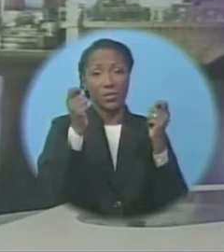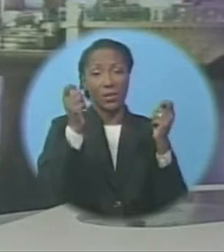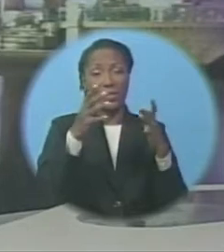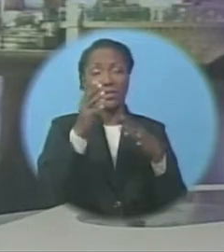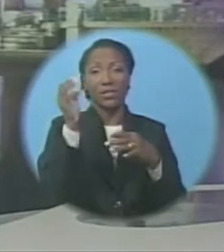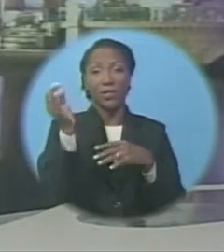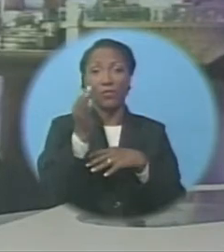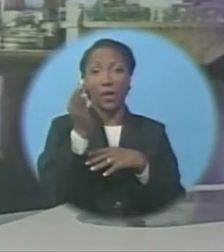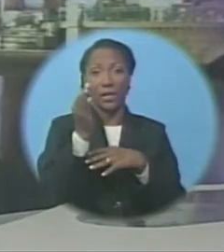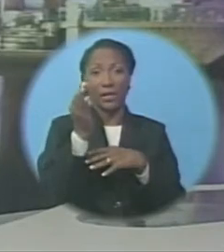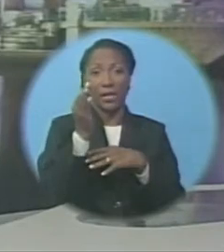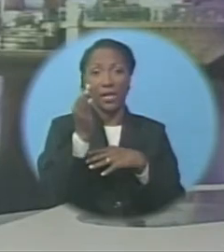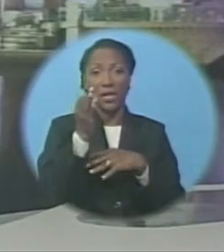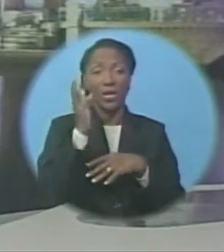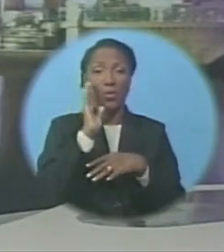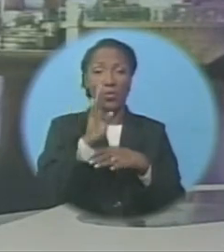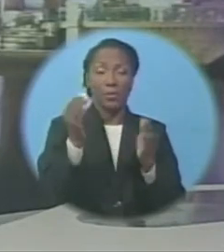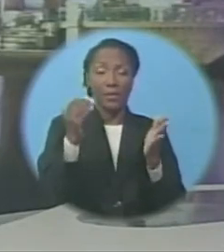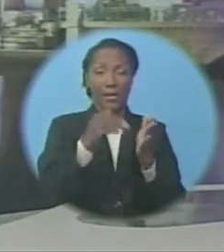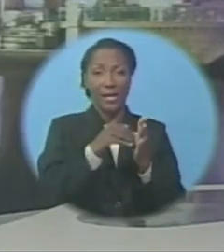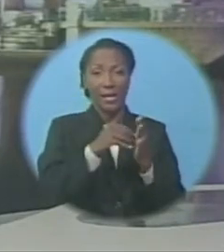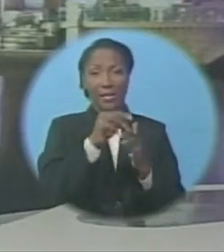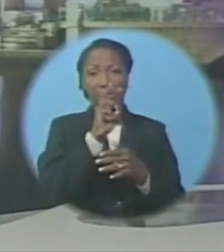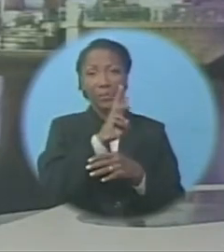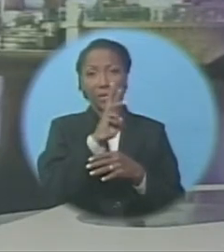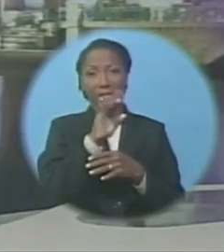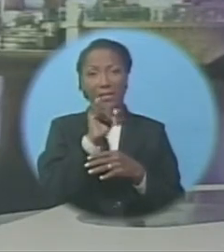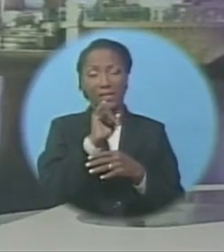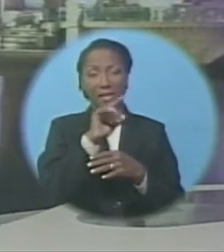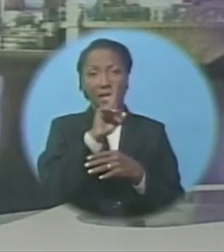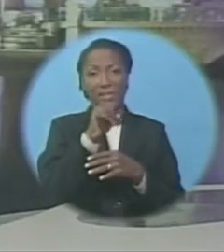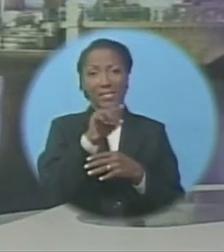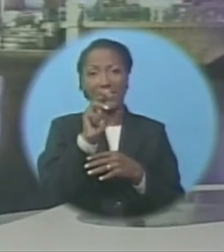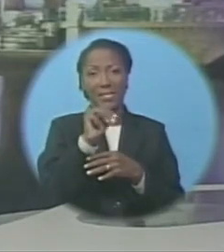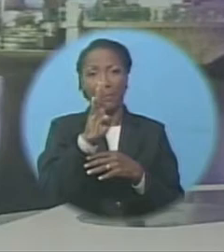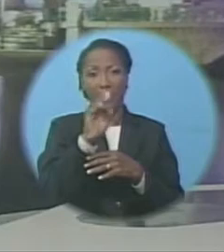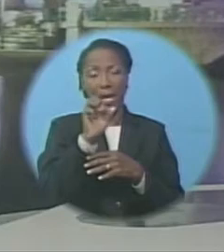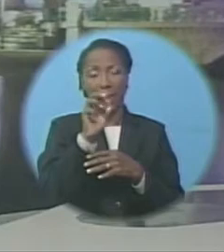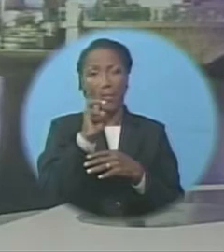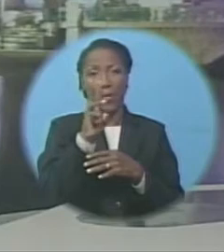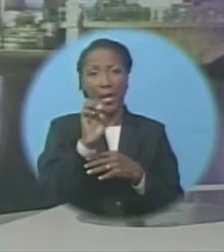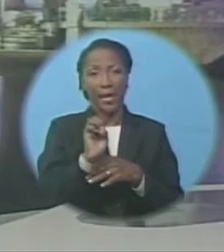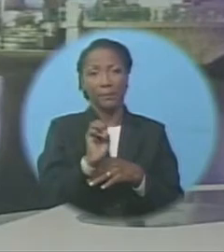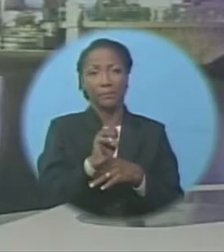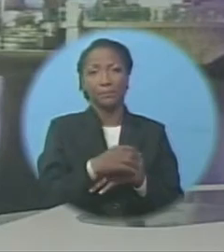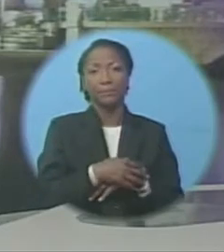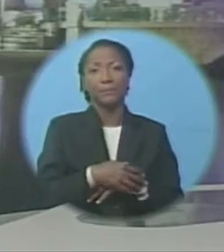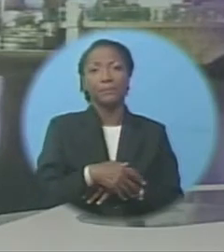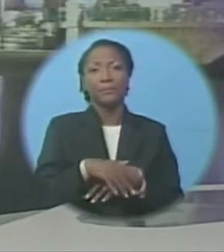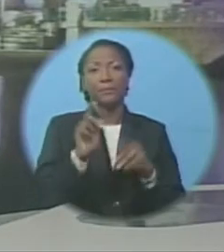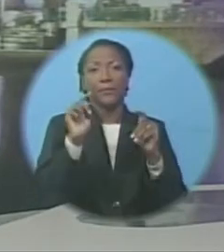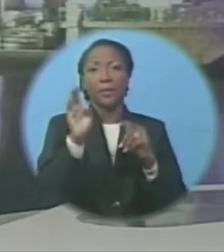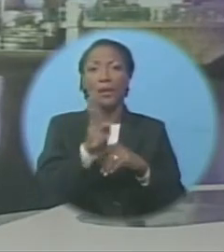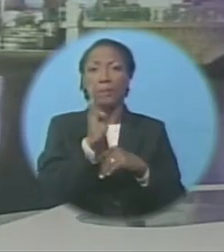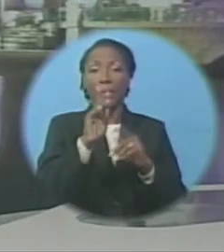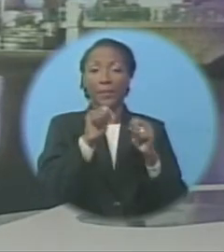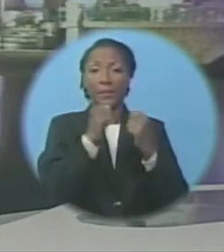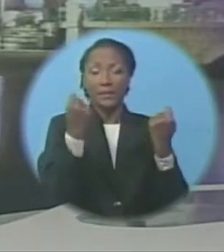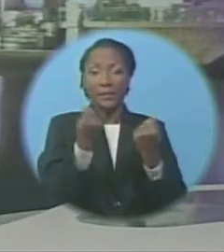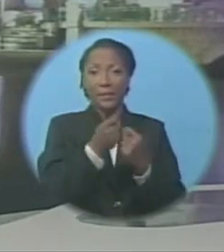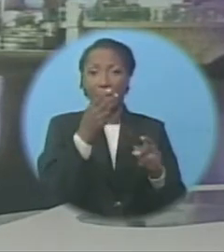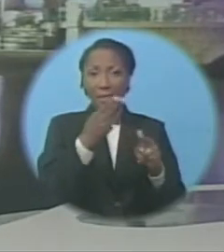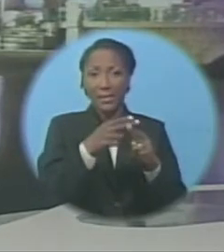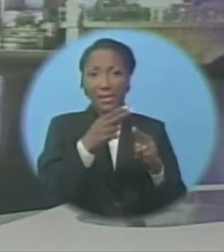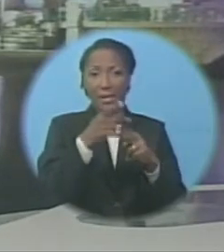and Zimbabwe will also advance to the big showdown. Well, a 25-member Barbados team has been named for the